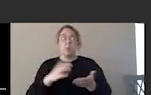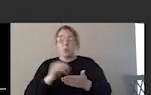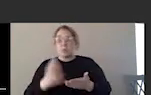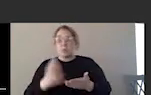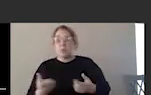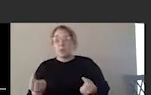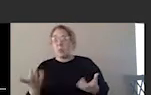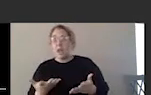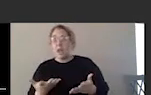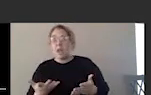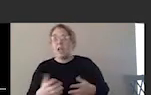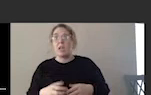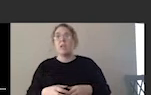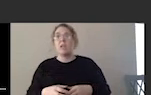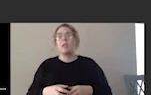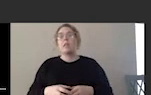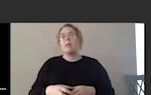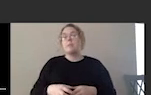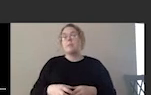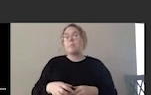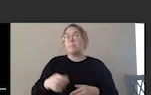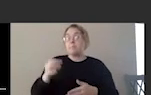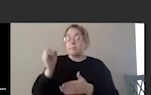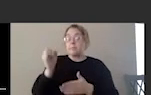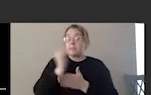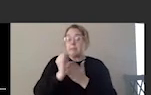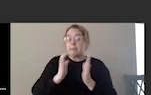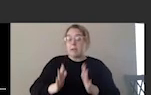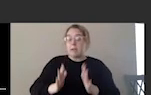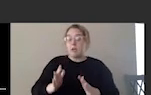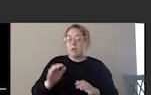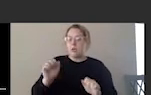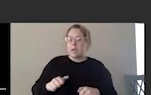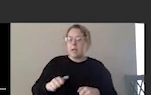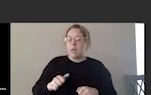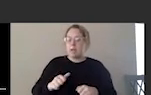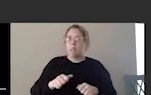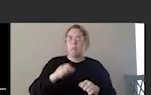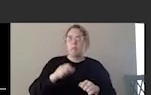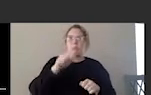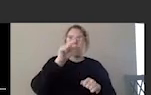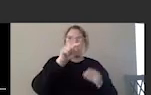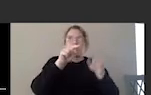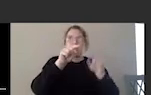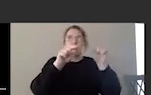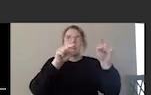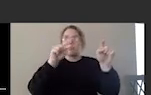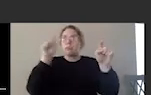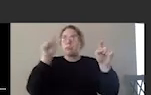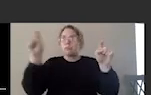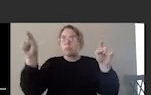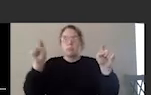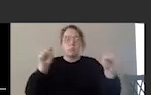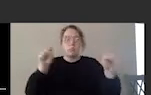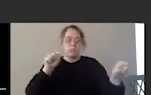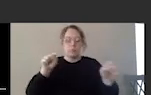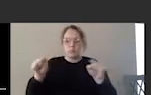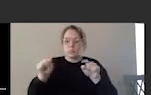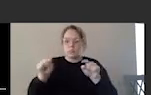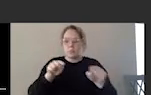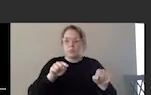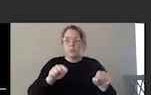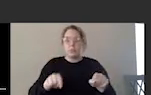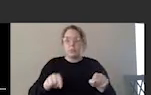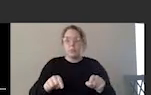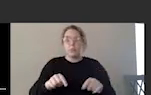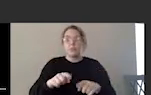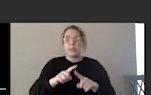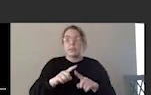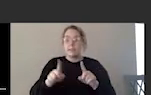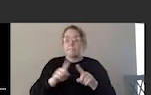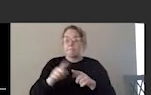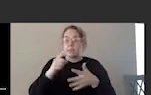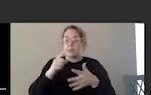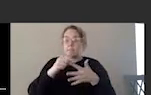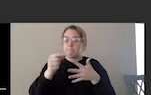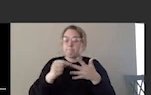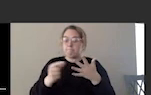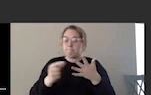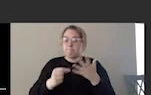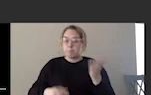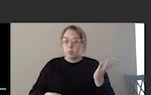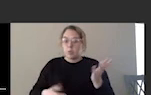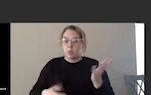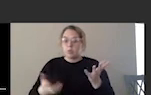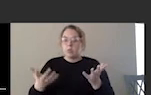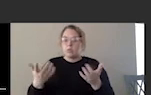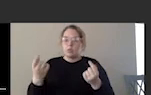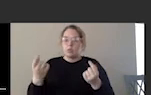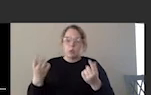the interactive fiction would kind of map out the more common outcomes of taking those actions, right?